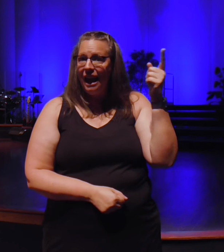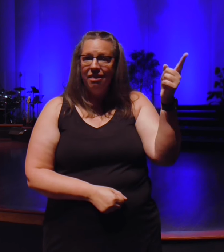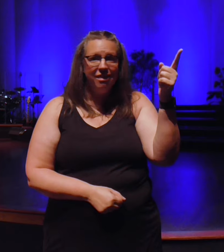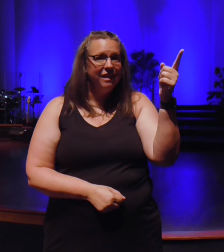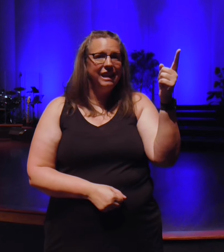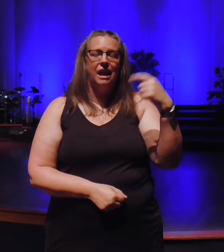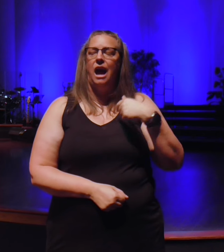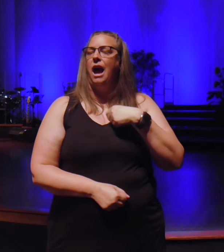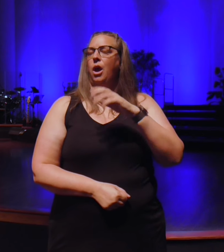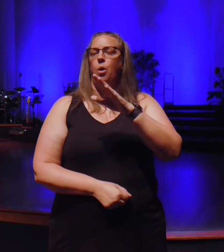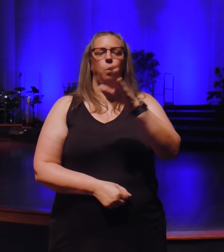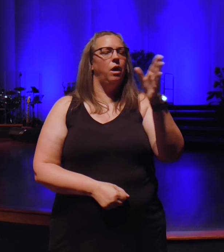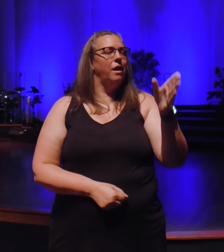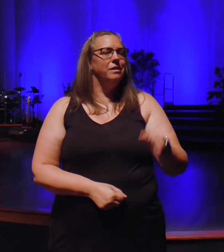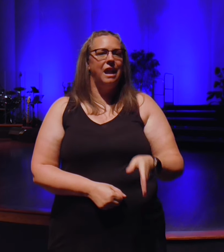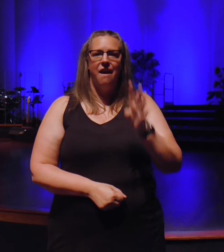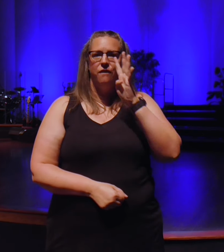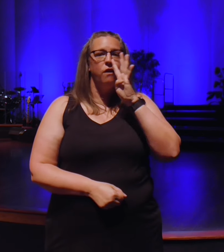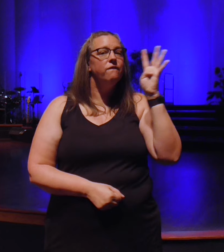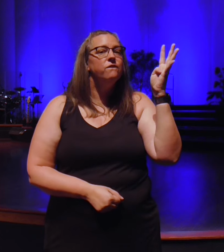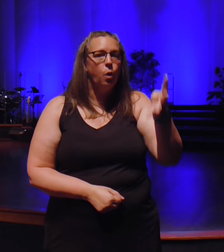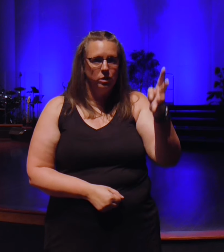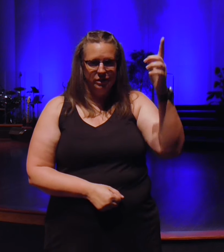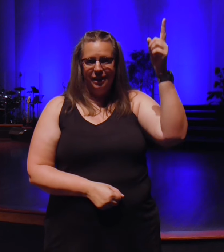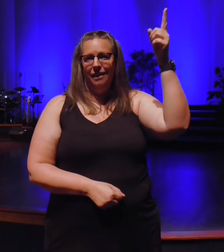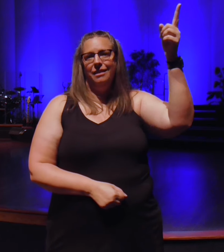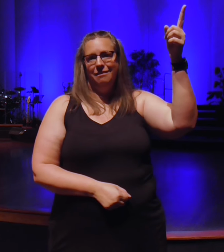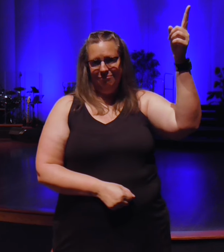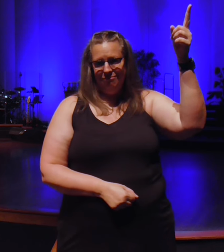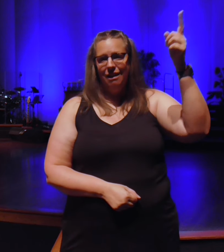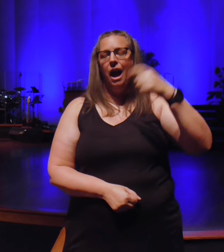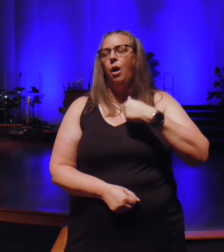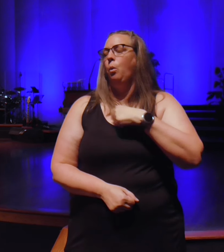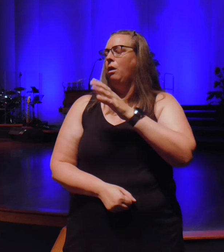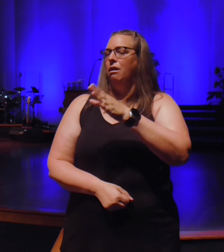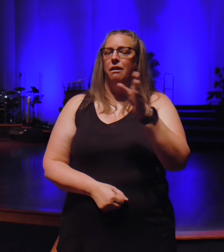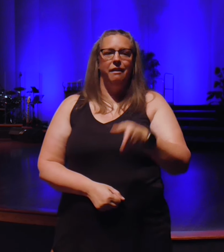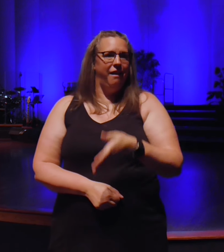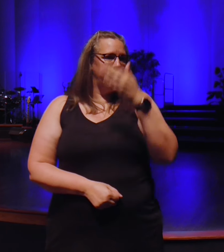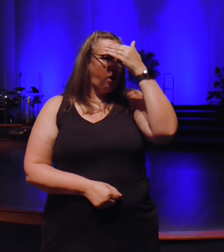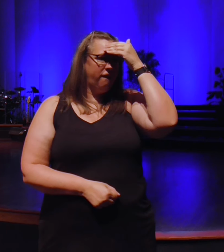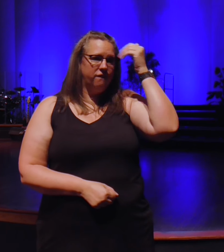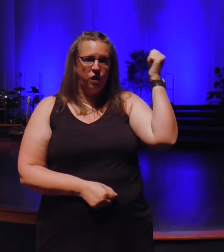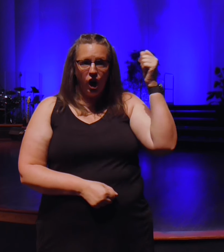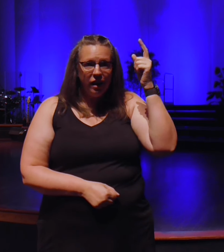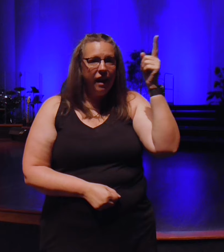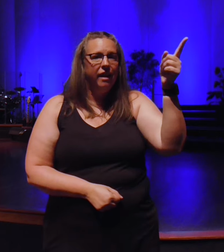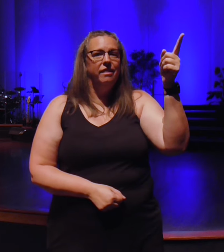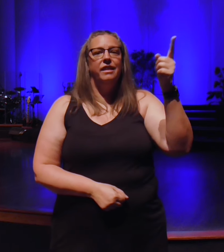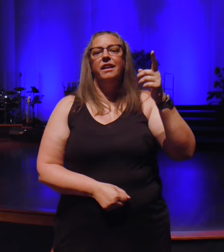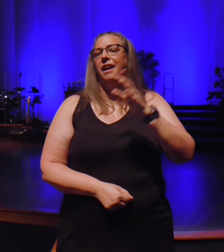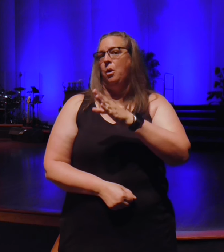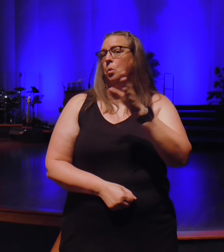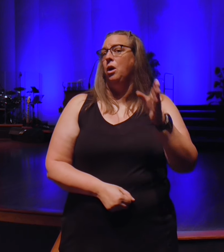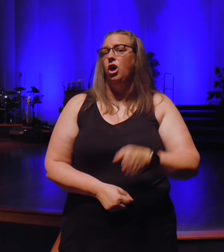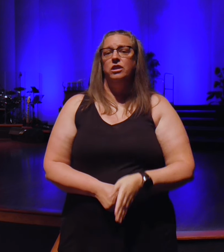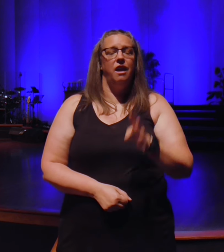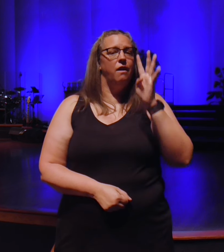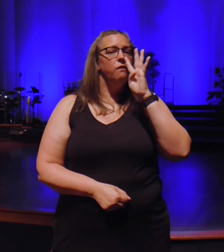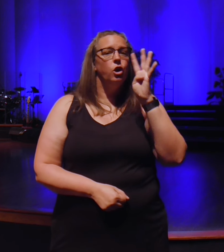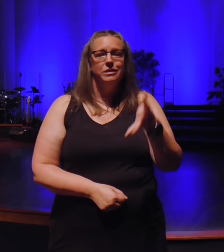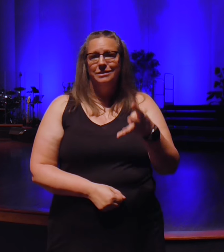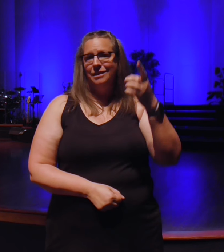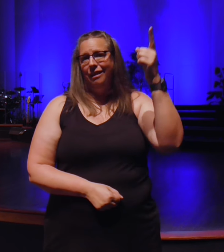I will never forsake thee. I will never forget thee. I will